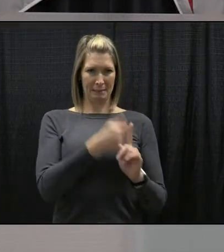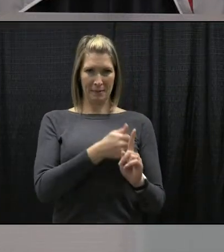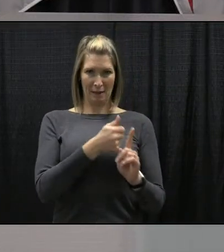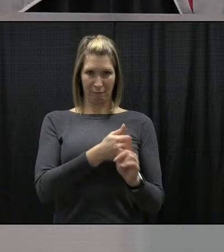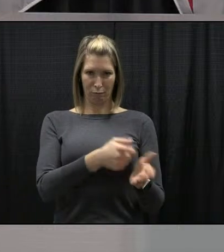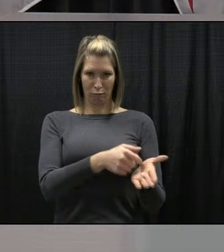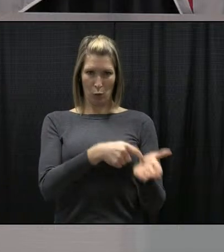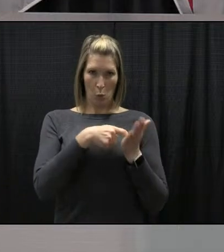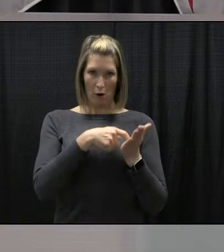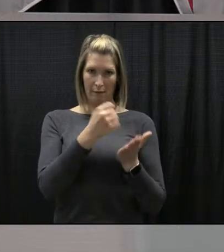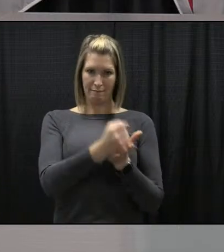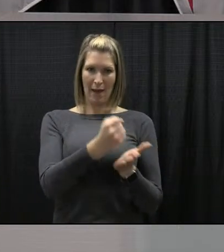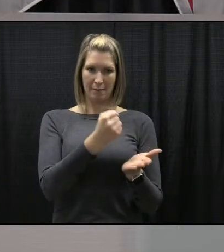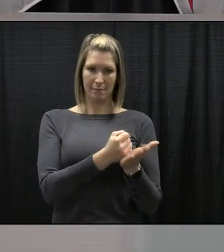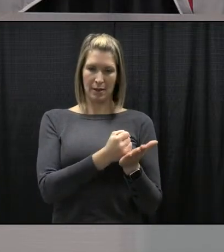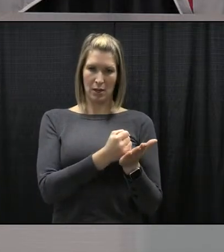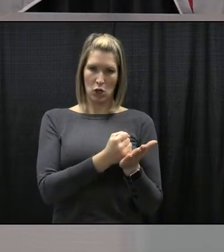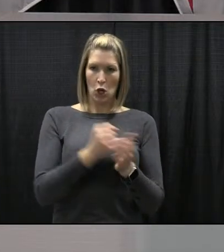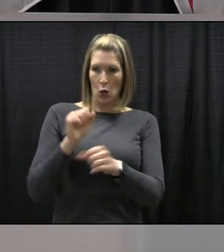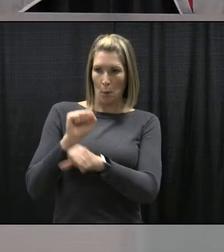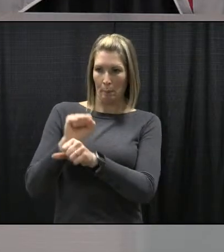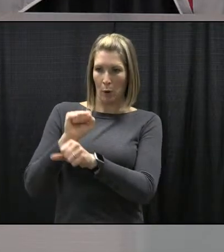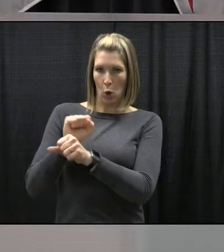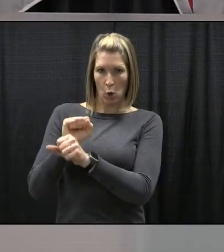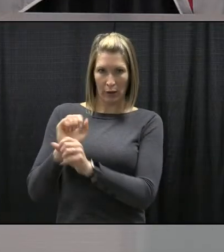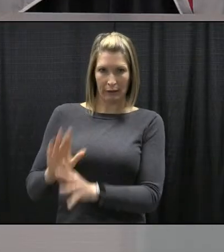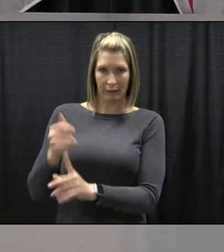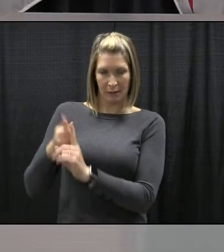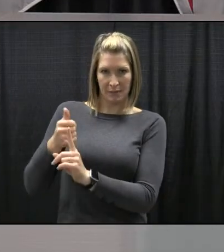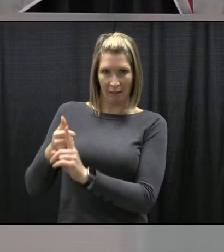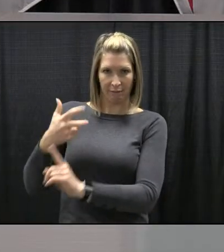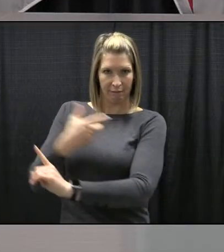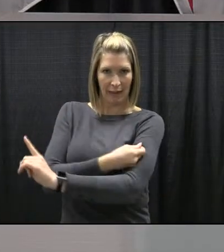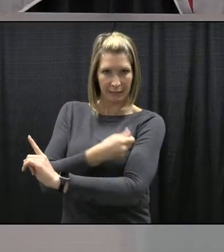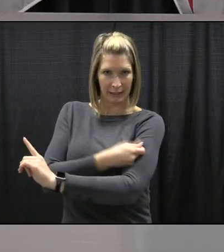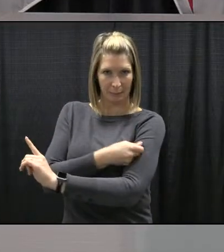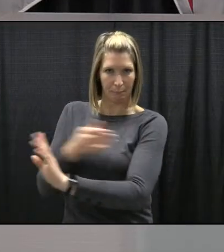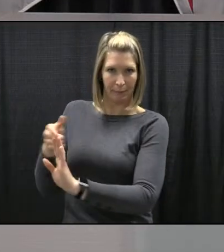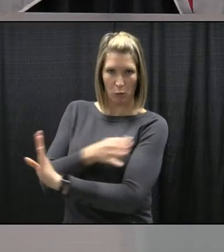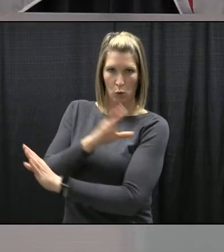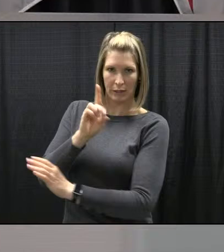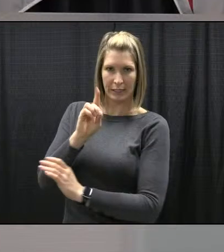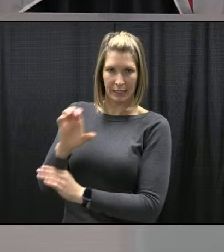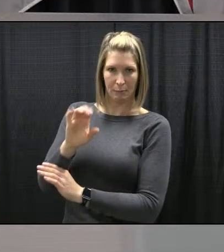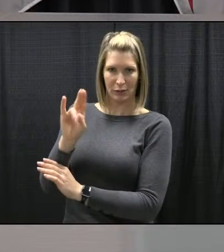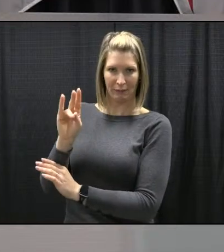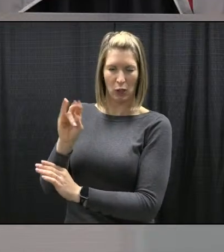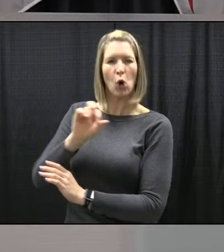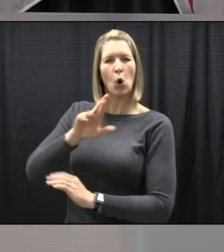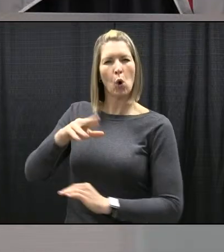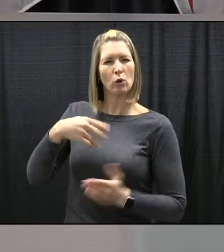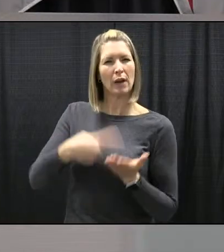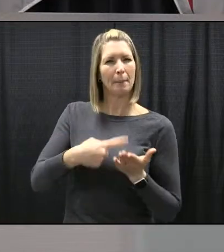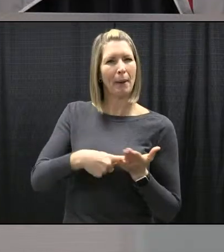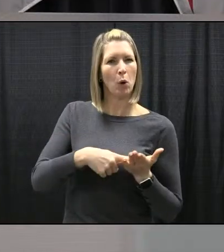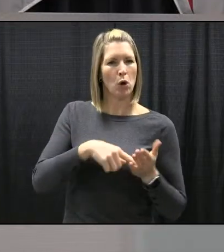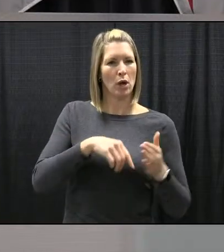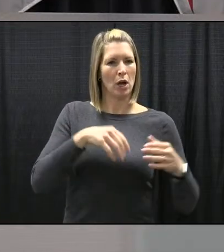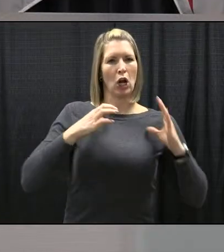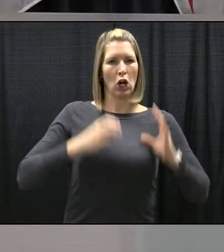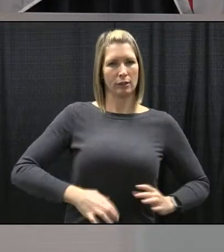do all employees of those businesses need to be fully vaccinated by December 17th, or are we just talking about frontline workers?